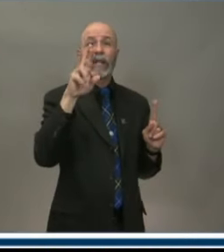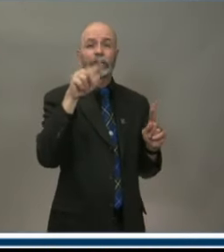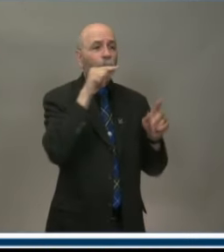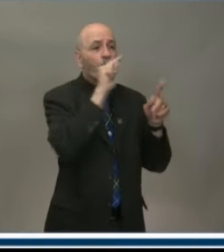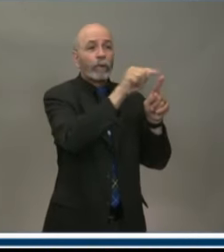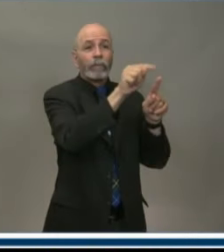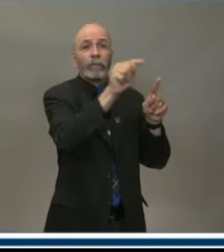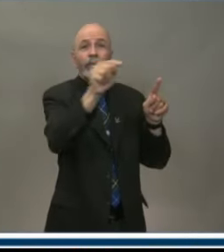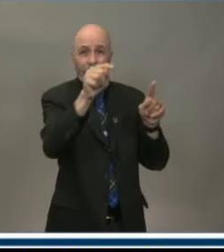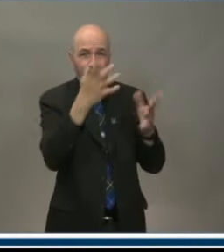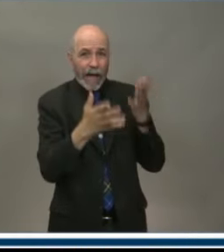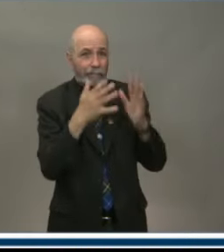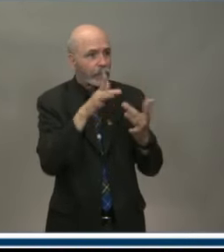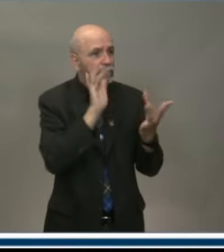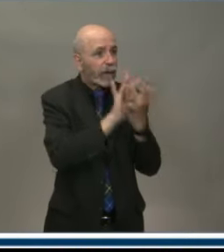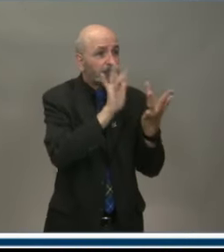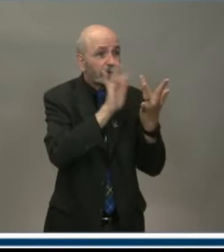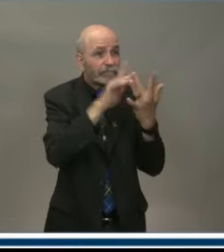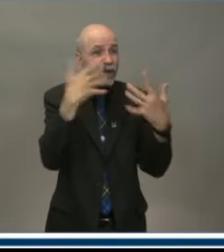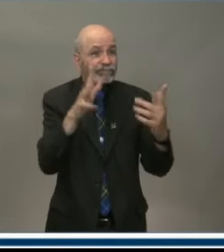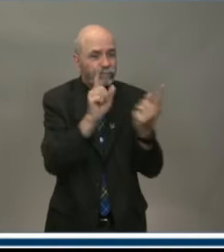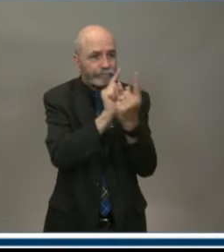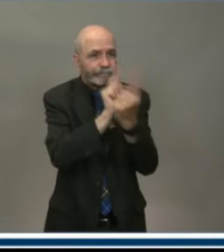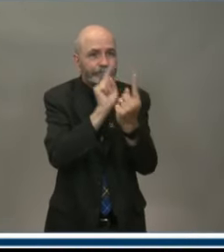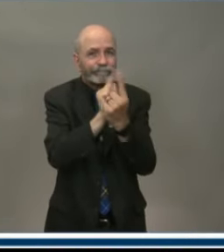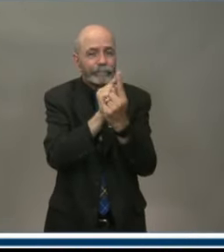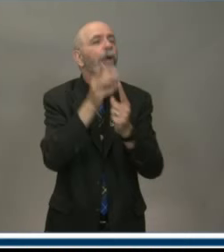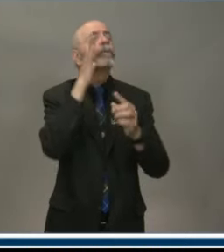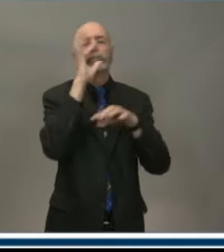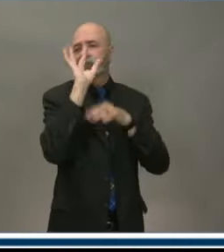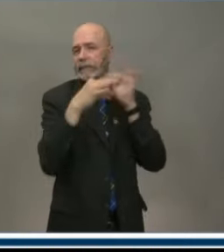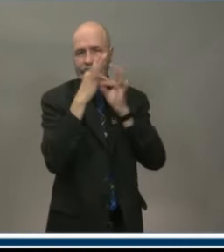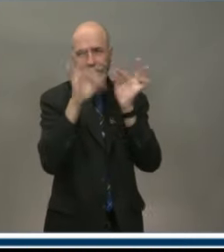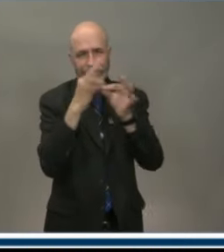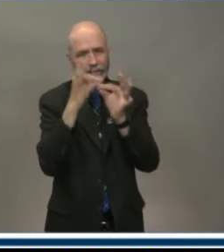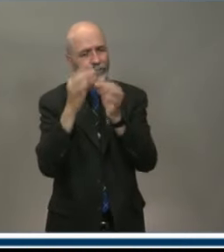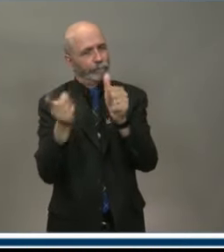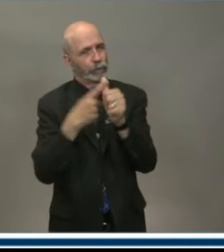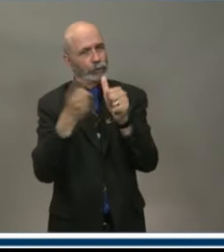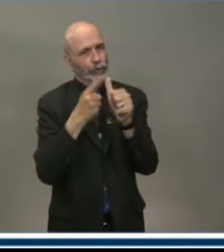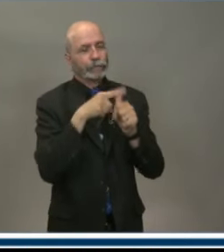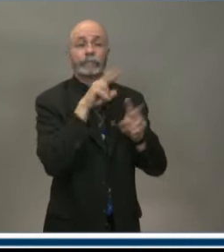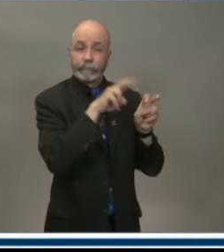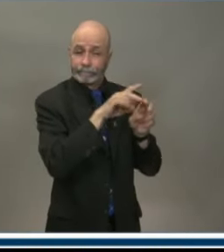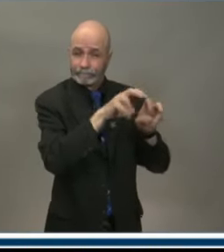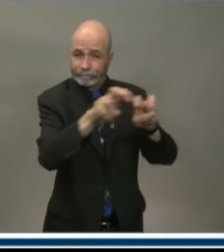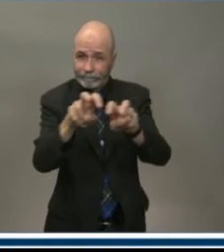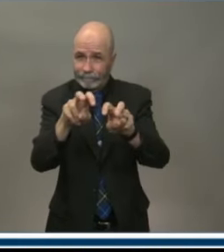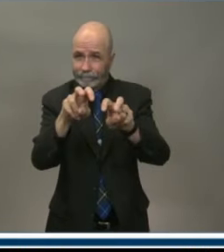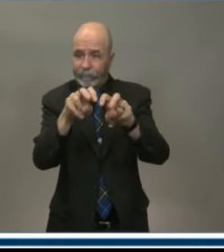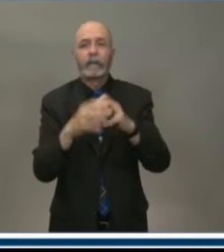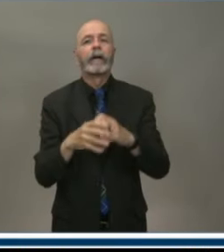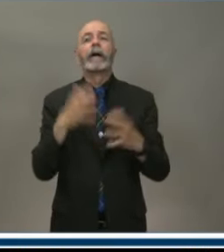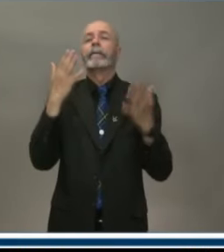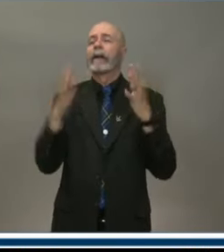and we are today we're putting together a comprehensive response plan